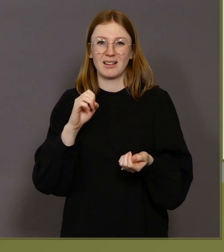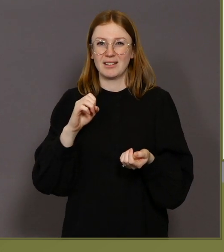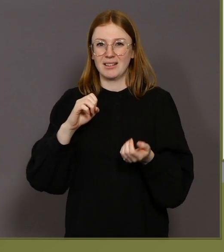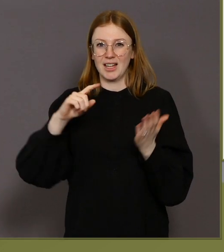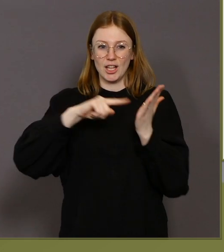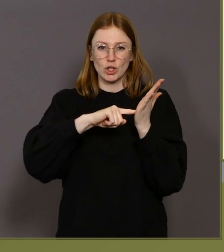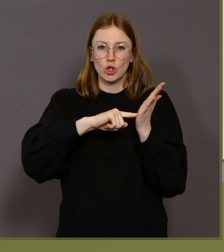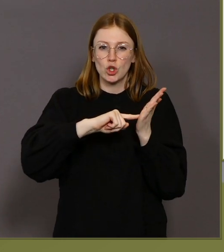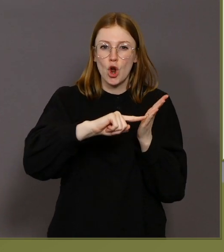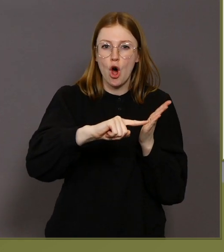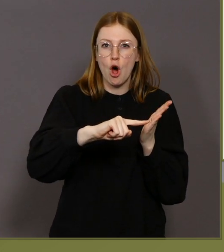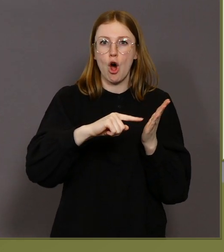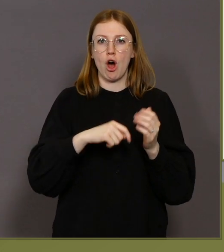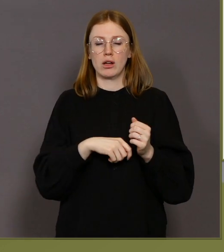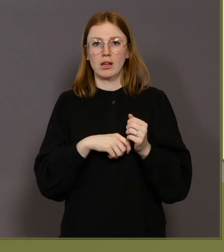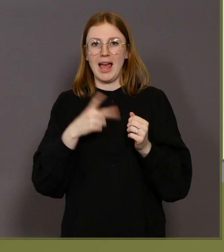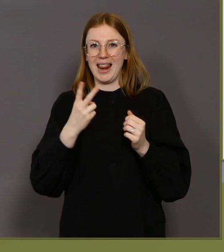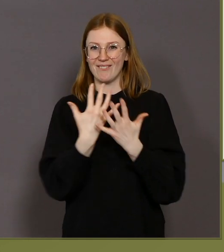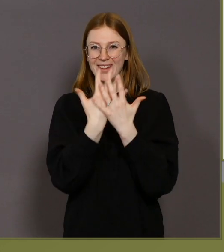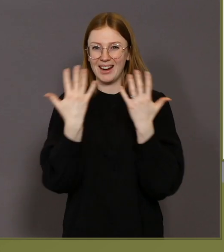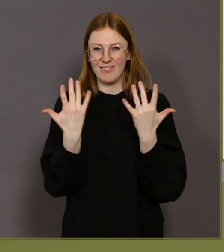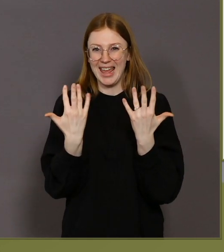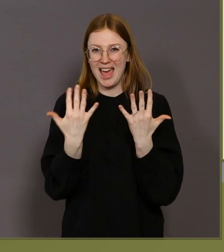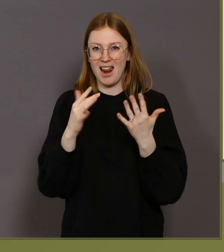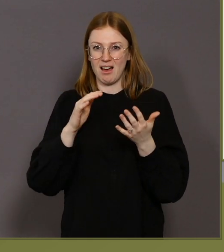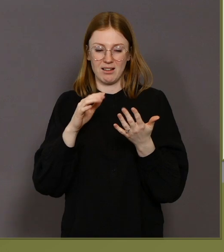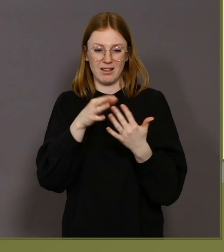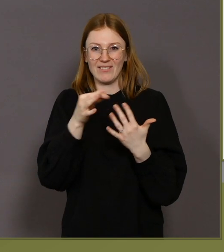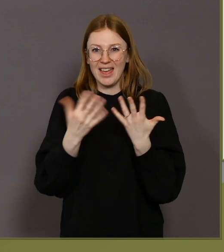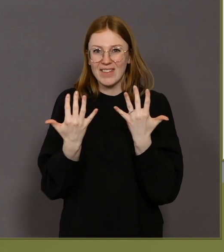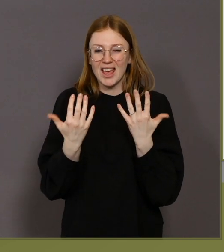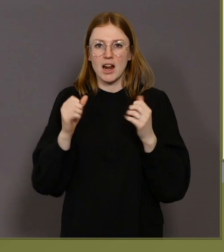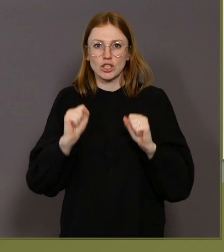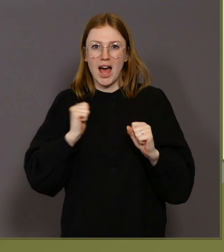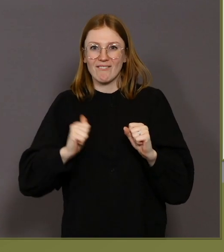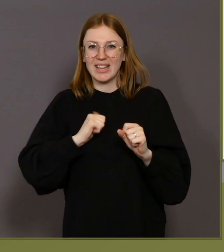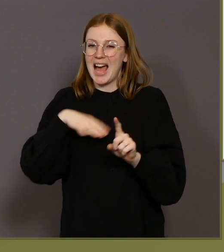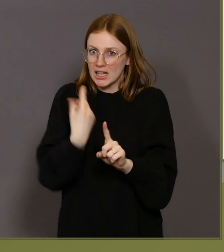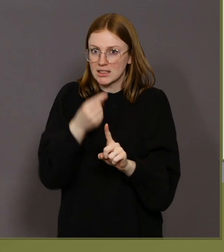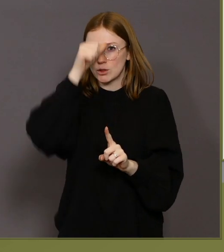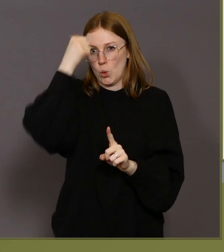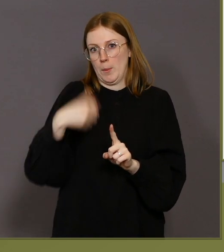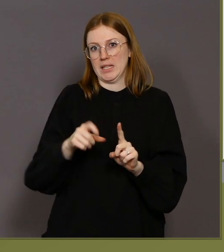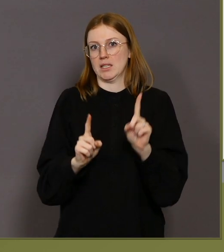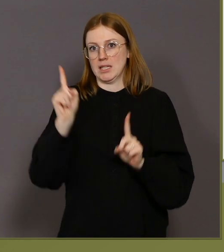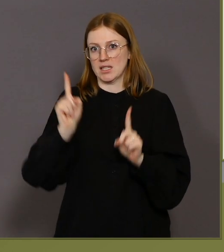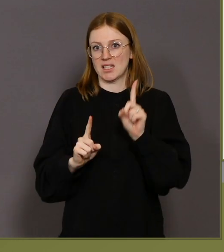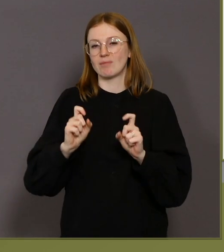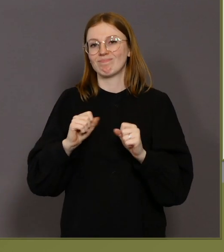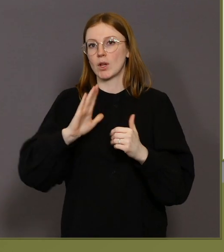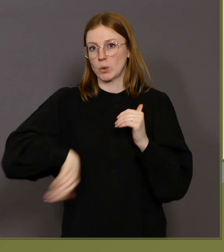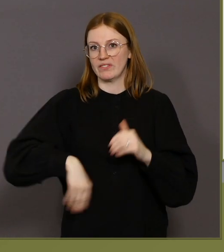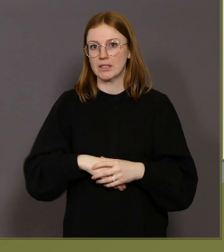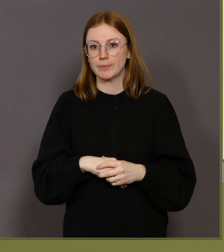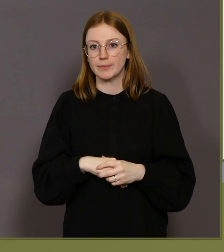or if you have multiple fingers, then that's already a complex gesture. Also, we need to